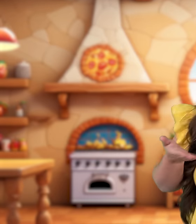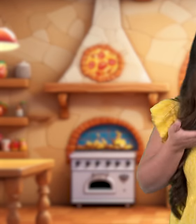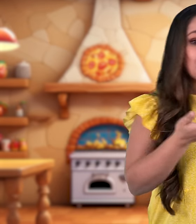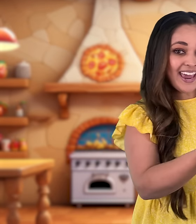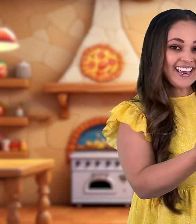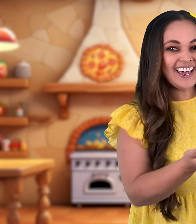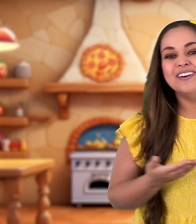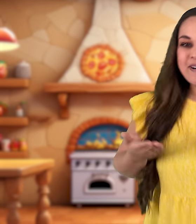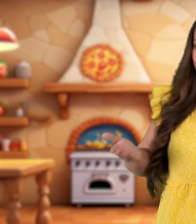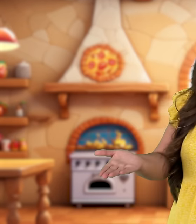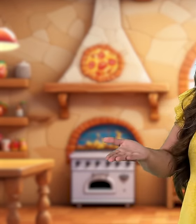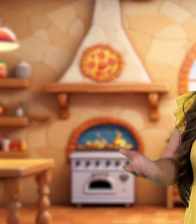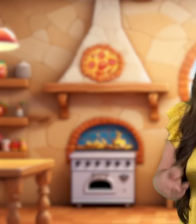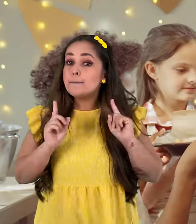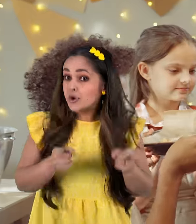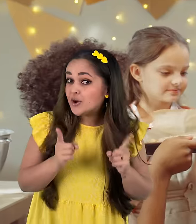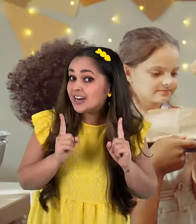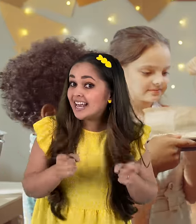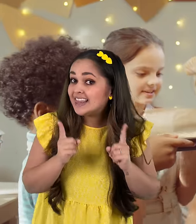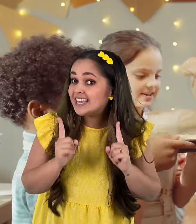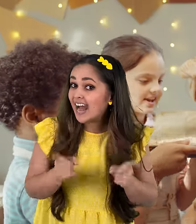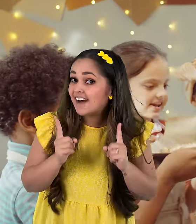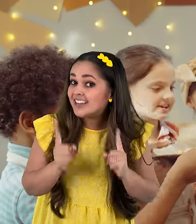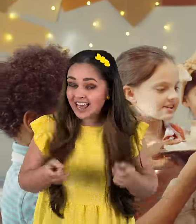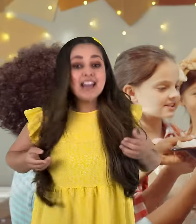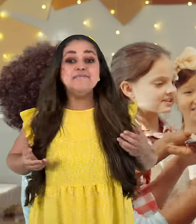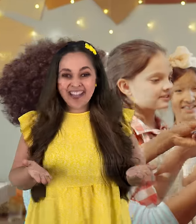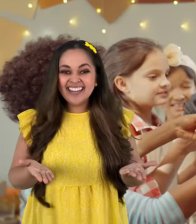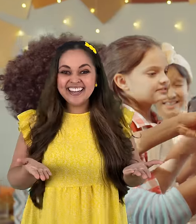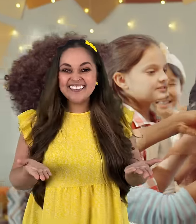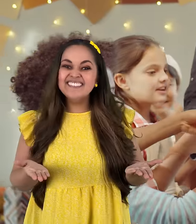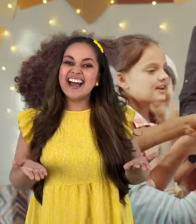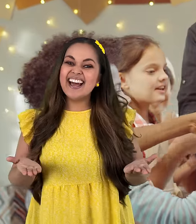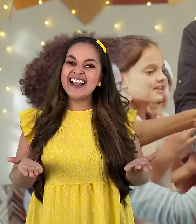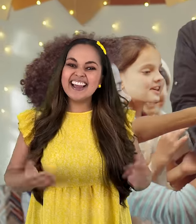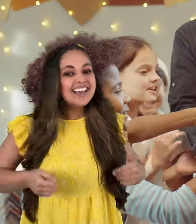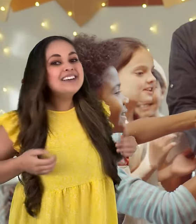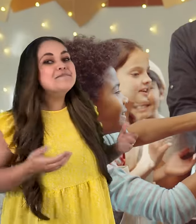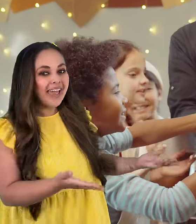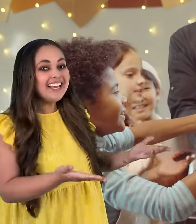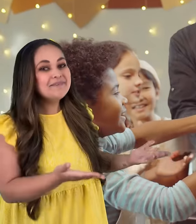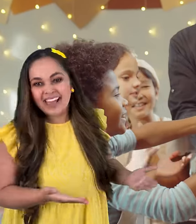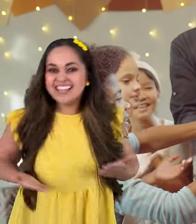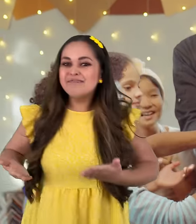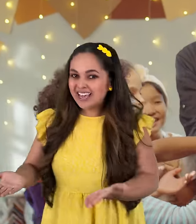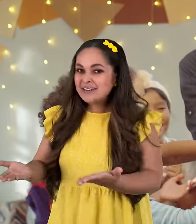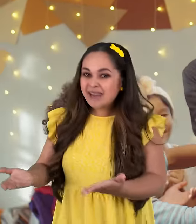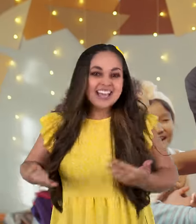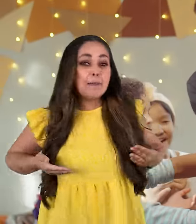bake, bake, bake it well. Put it in the oven and bake it well.